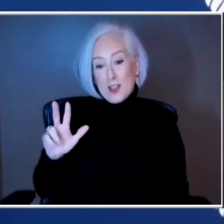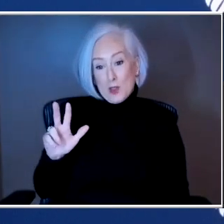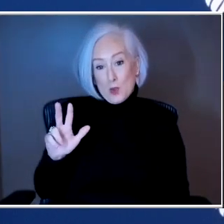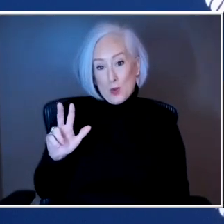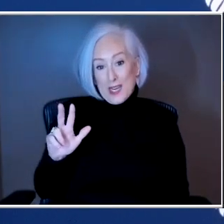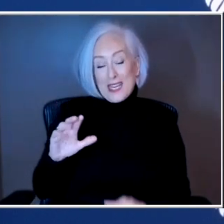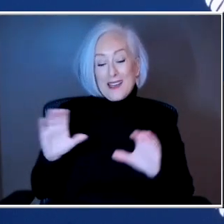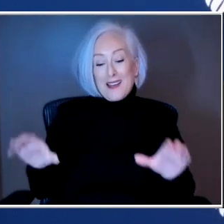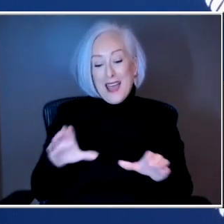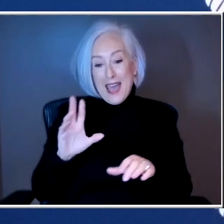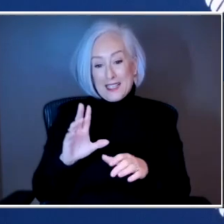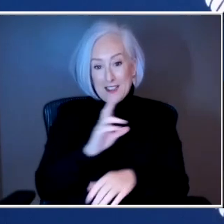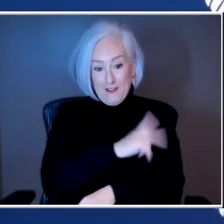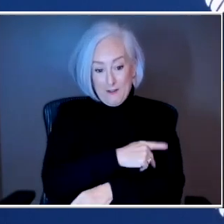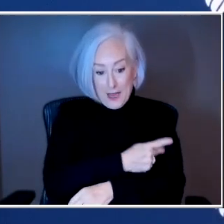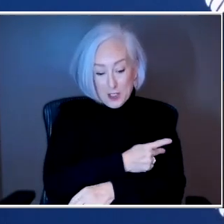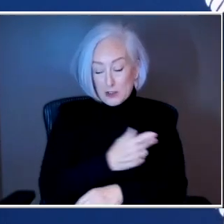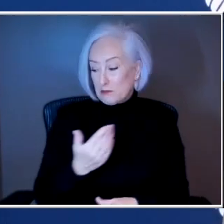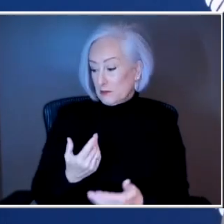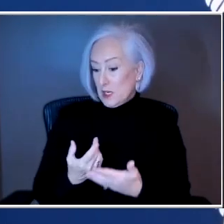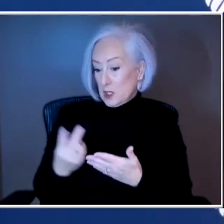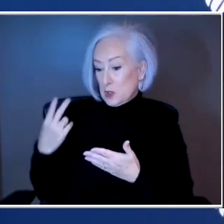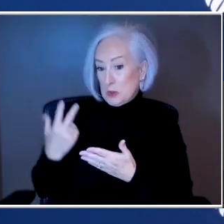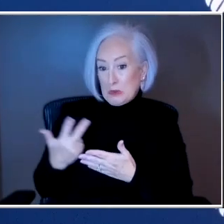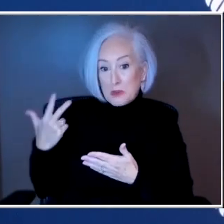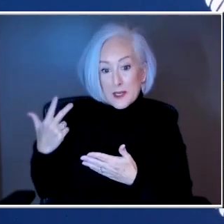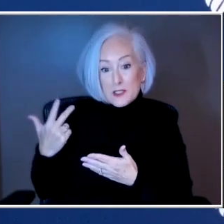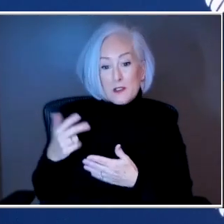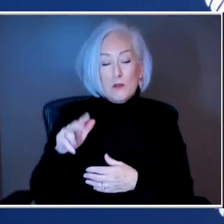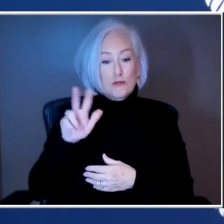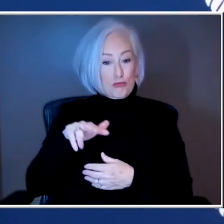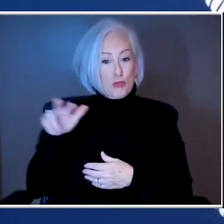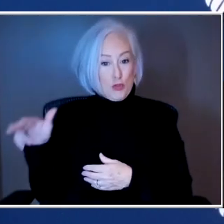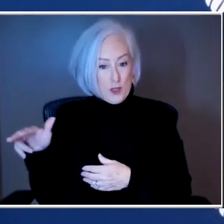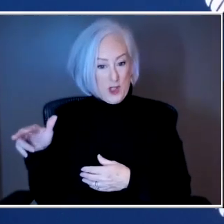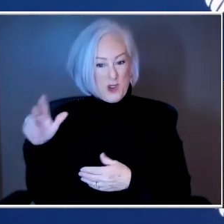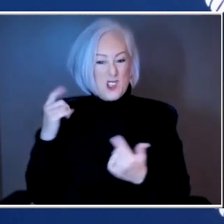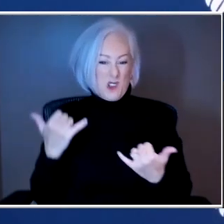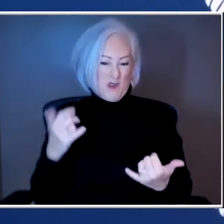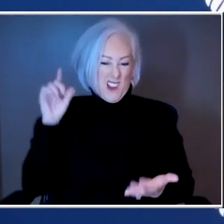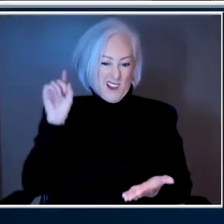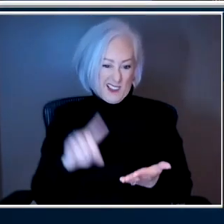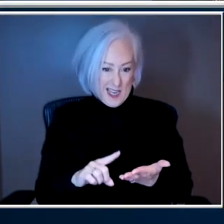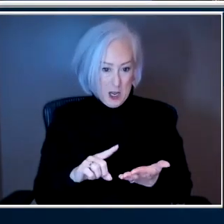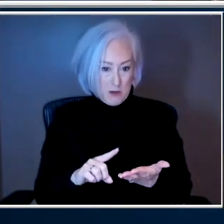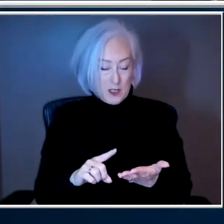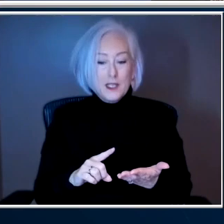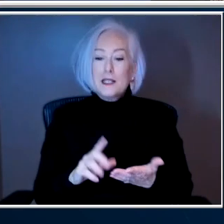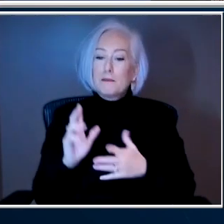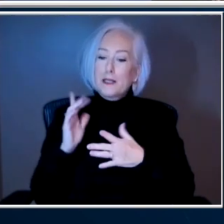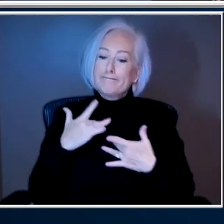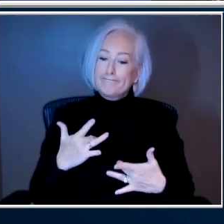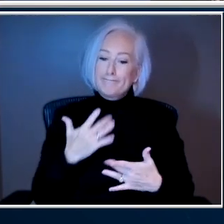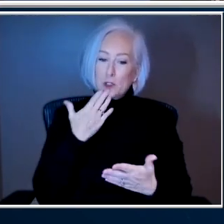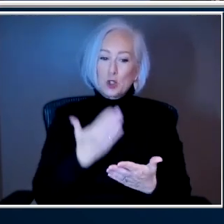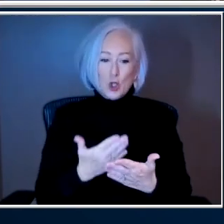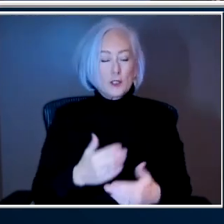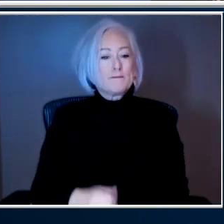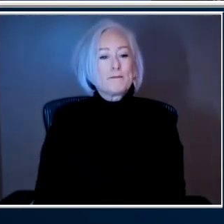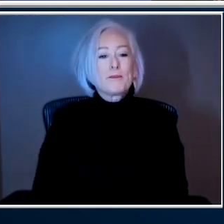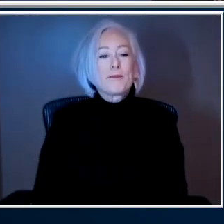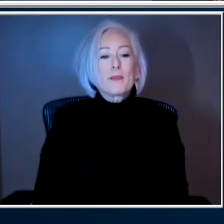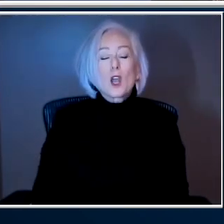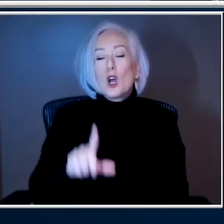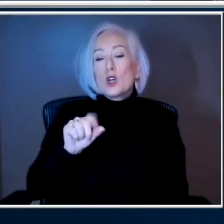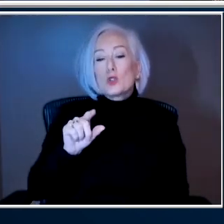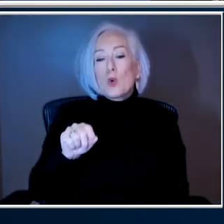ago. Still have a couple in the ICU, though, but overall, I think the trend so far is good. All right, I want to ask you about something. 2024 already